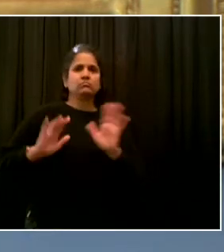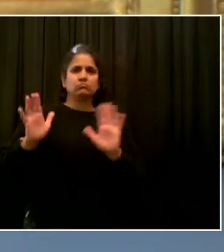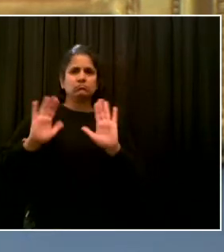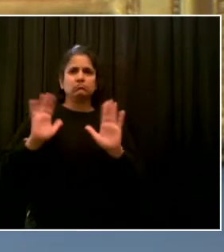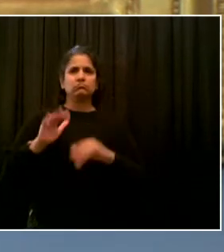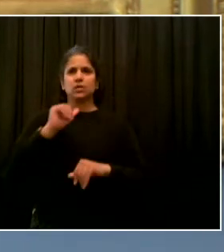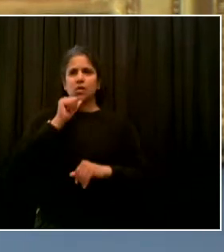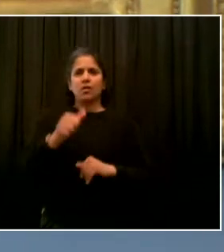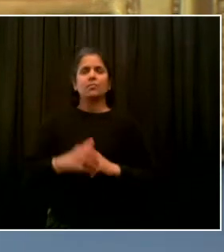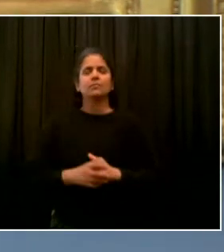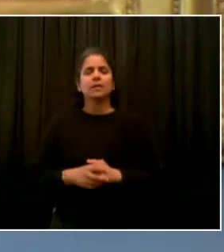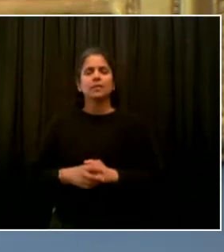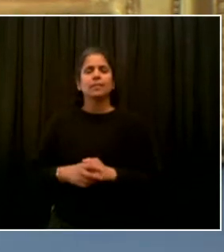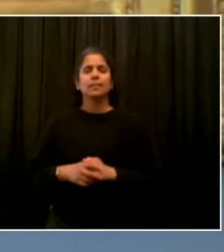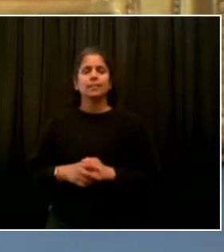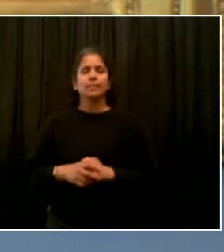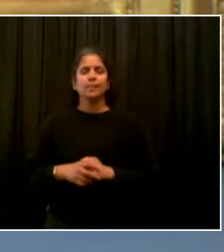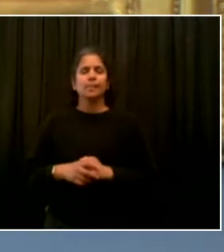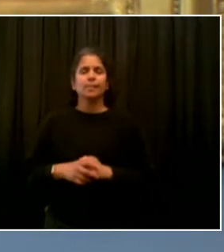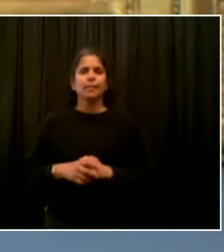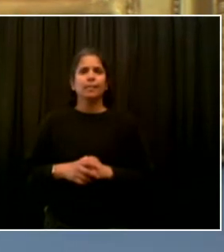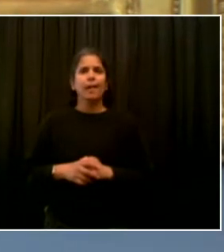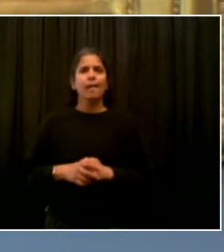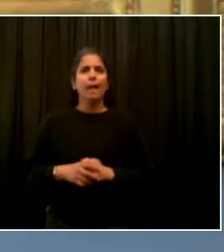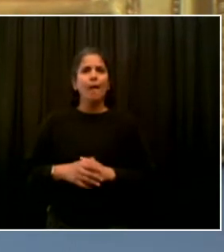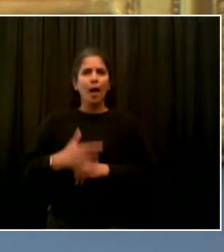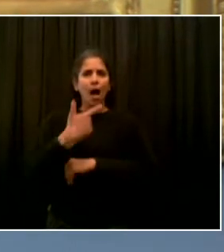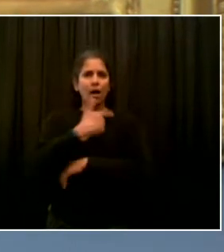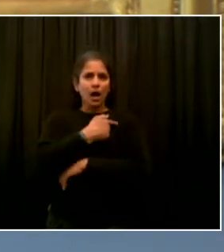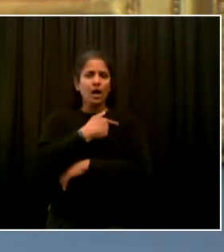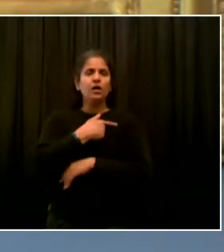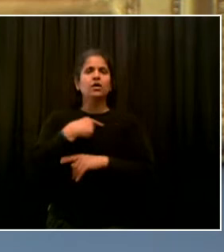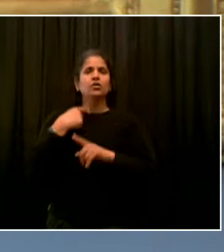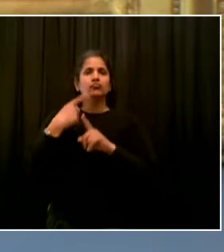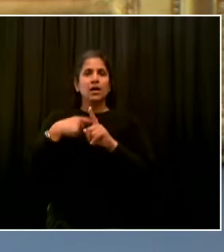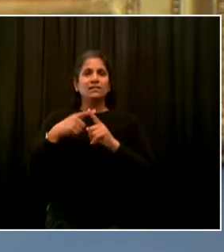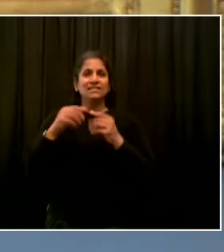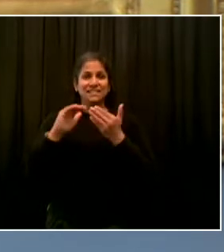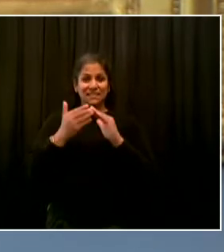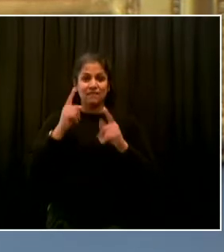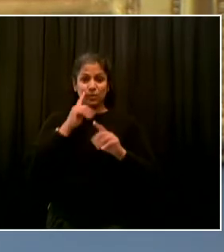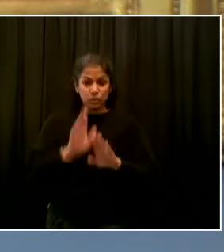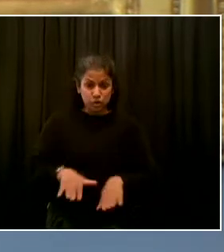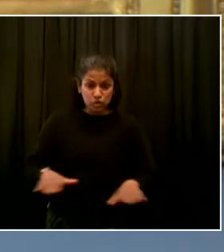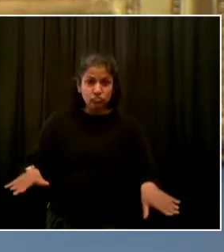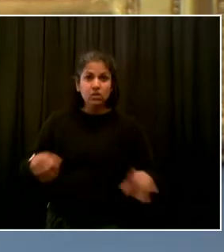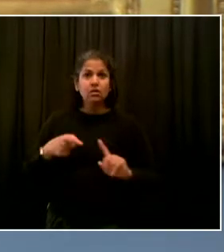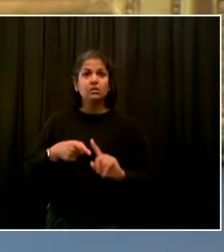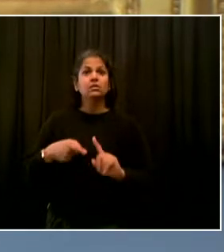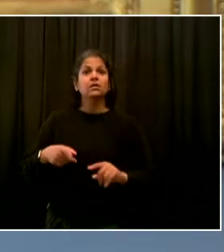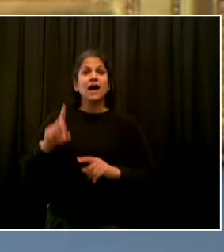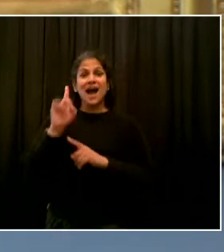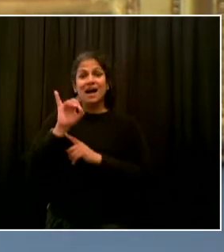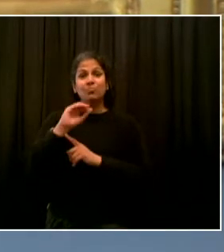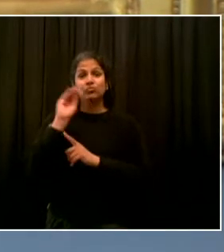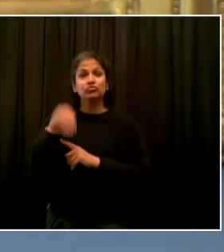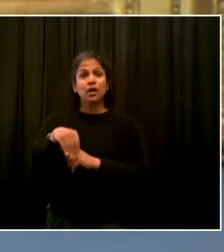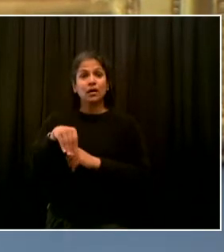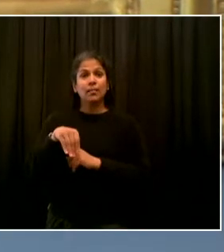schools. The vaccination rate in the city for children is 58%. The vaccination rate for children in the city is give or take